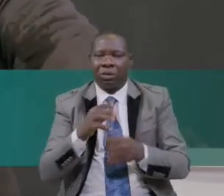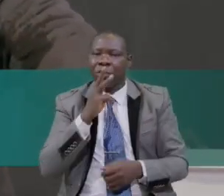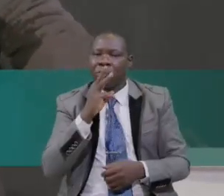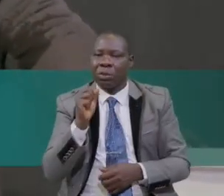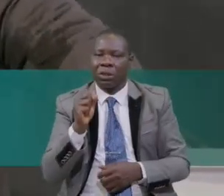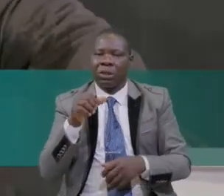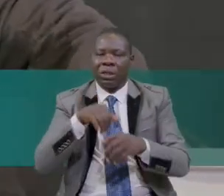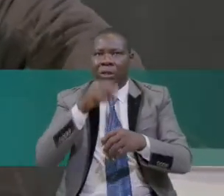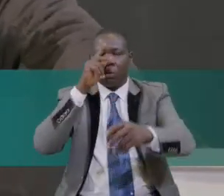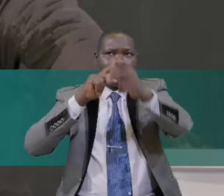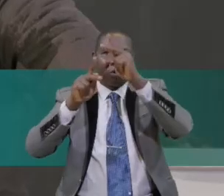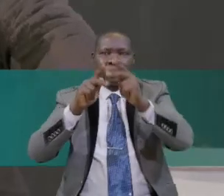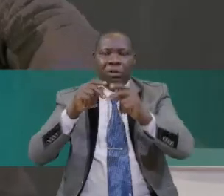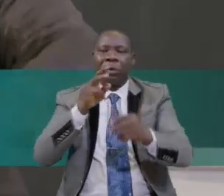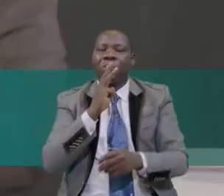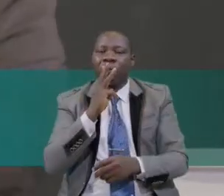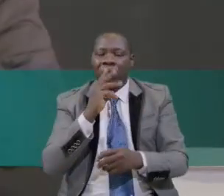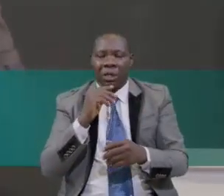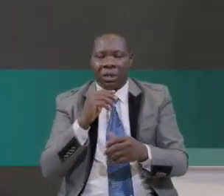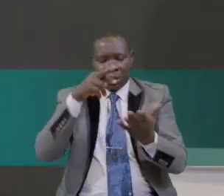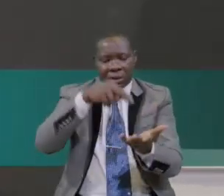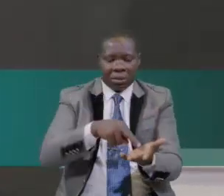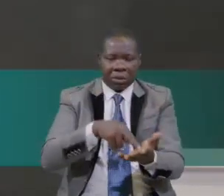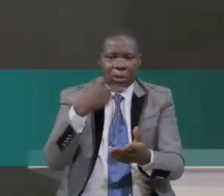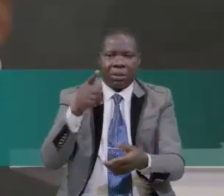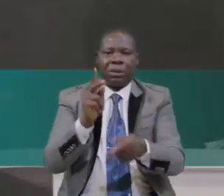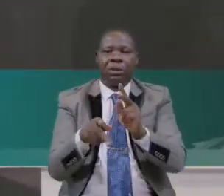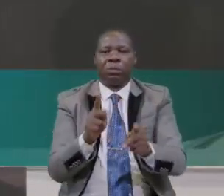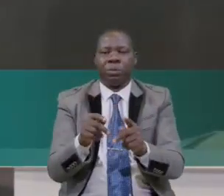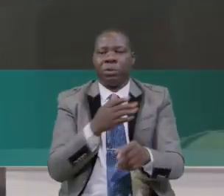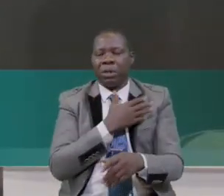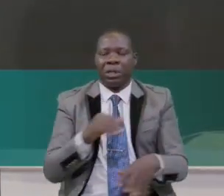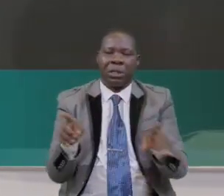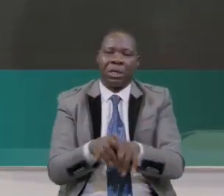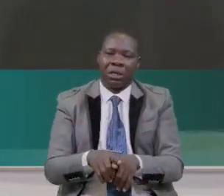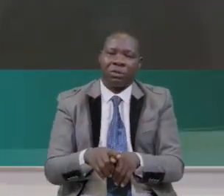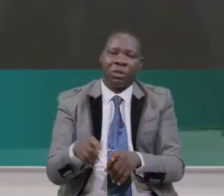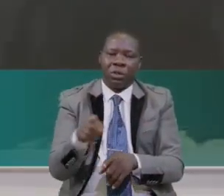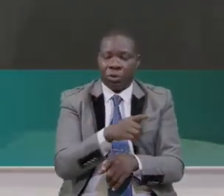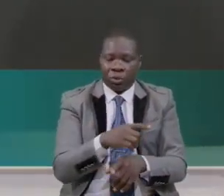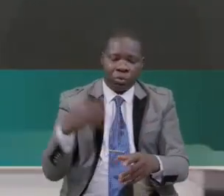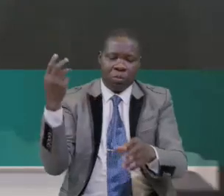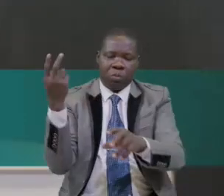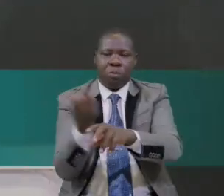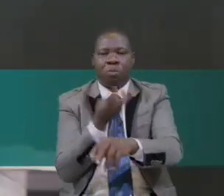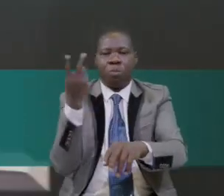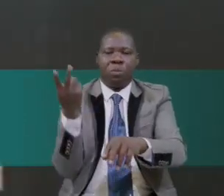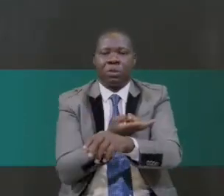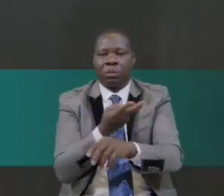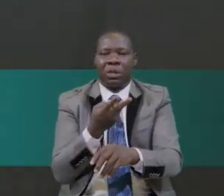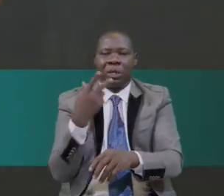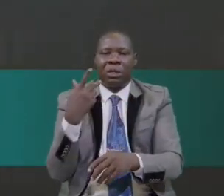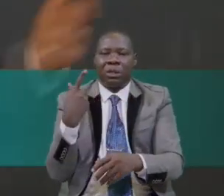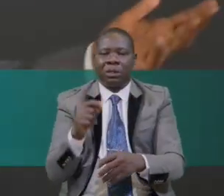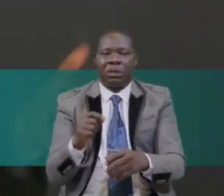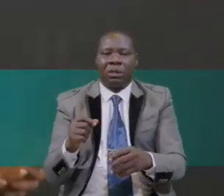water represents the people. And as you multiply the quantity of the salt, and